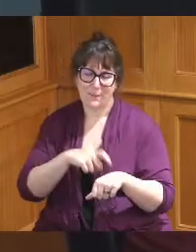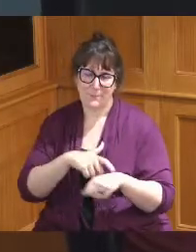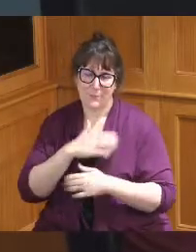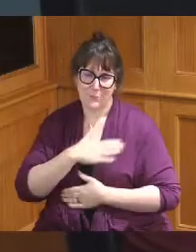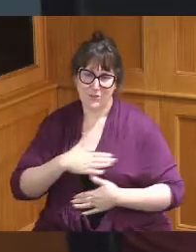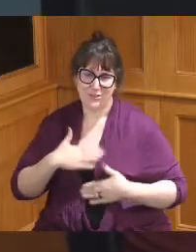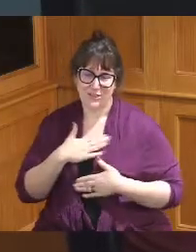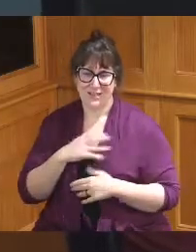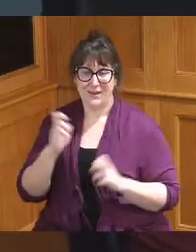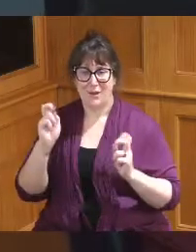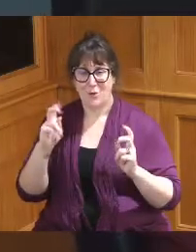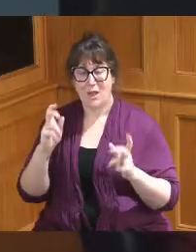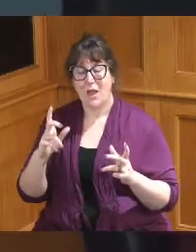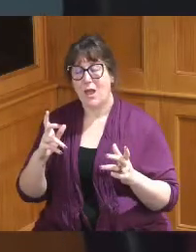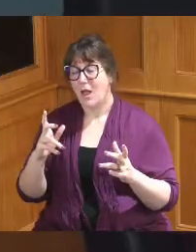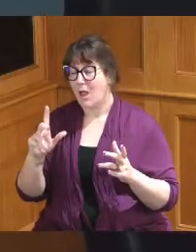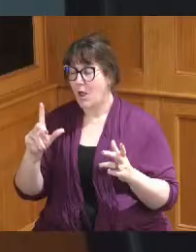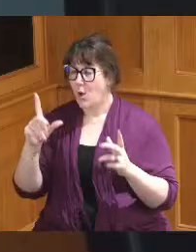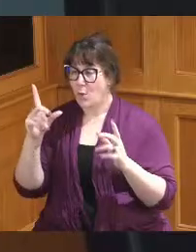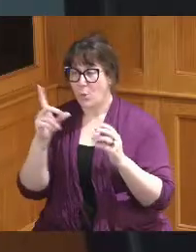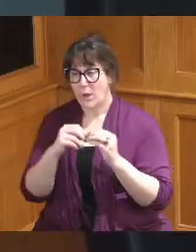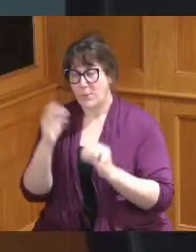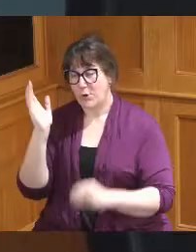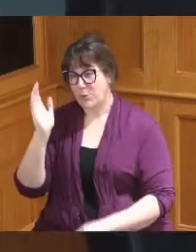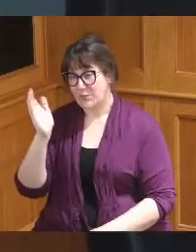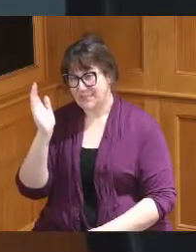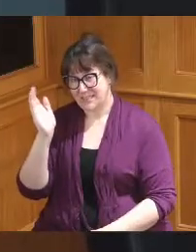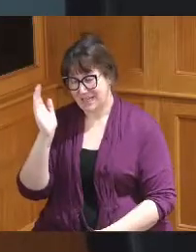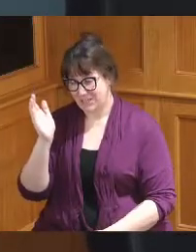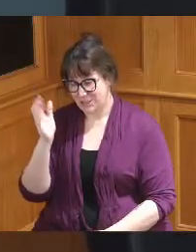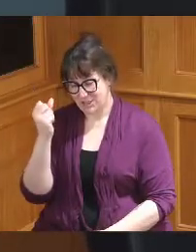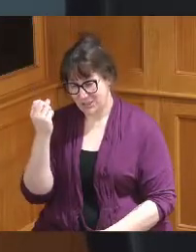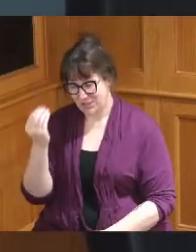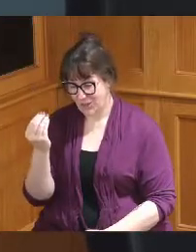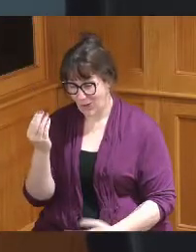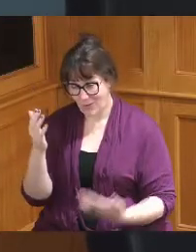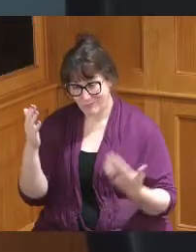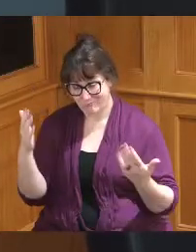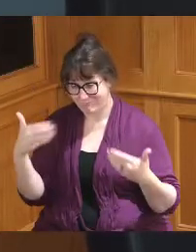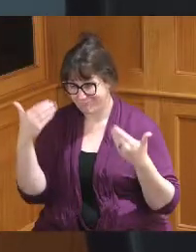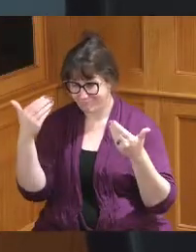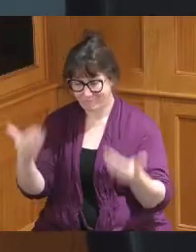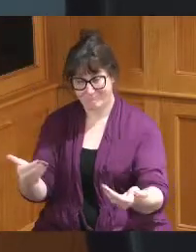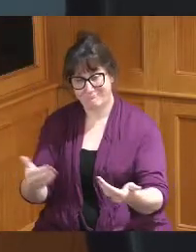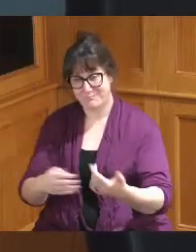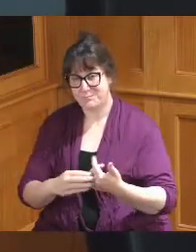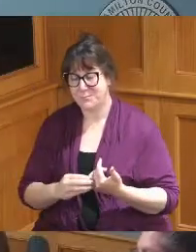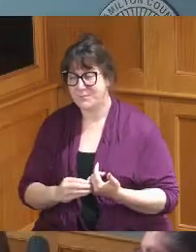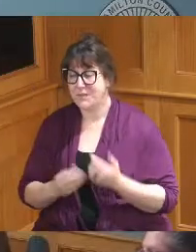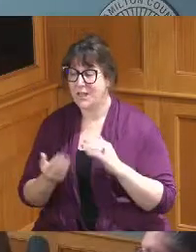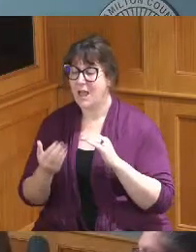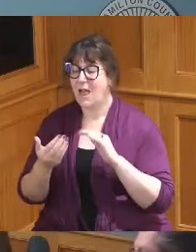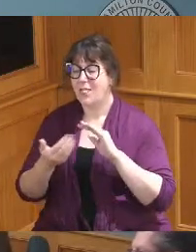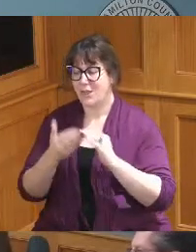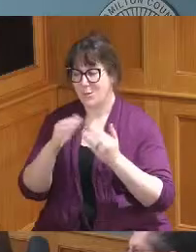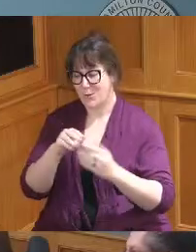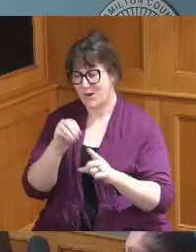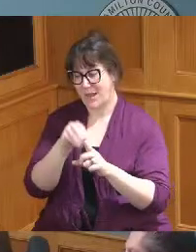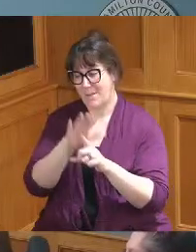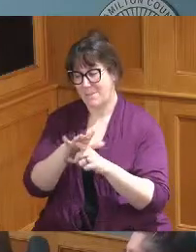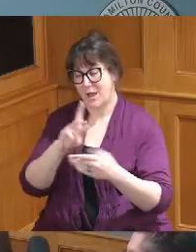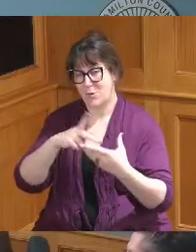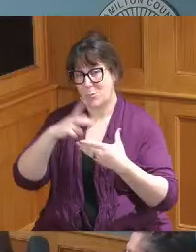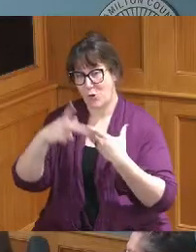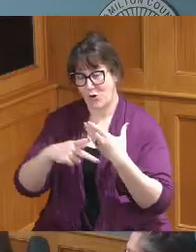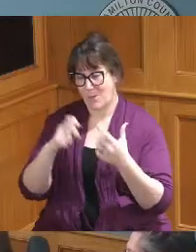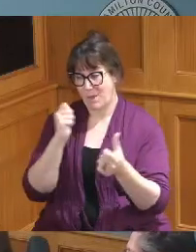it. Okay, we've got another presentation. So let's get to it, ladies. The Community Impact Program update. Bruce